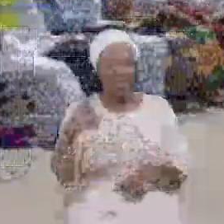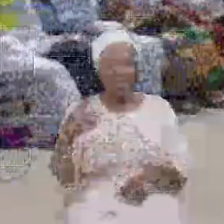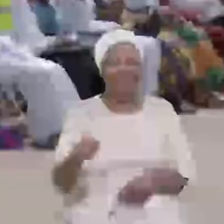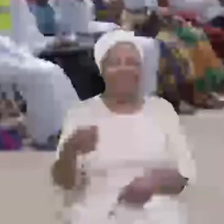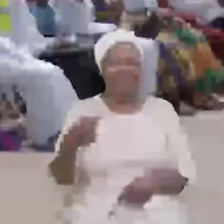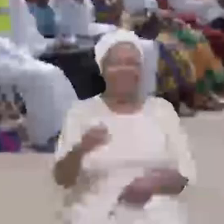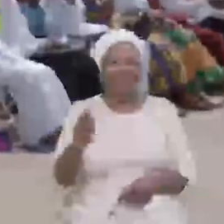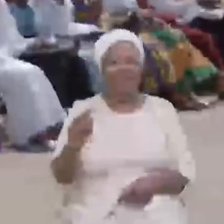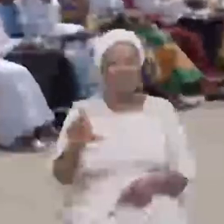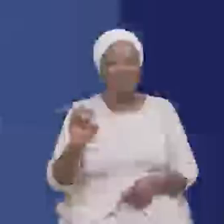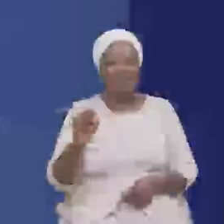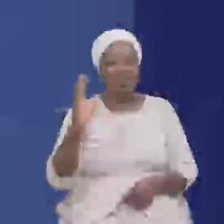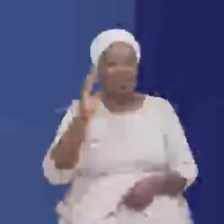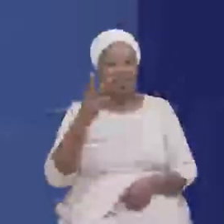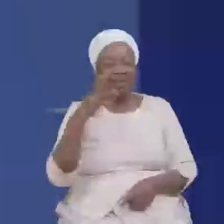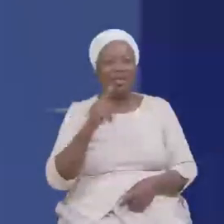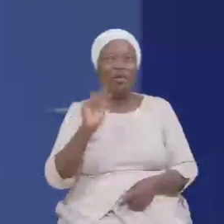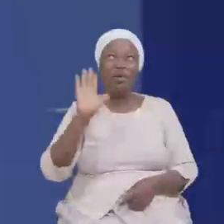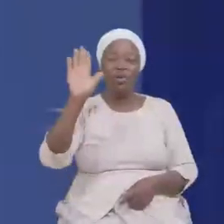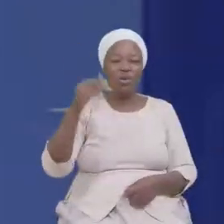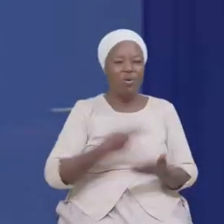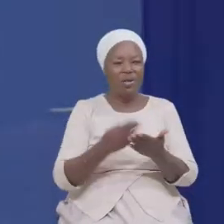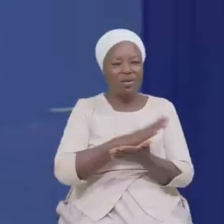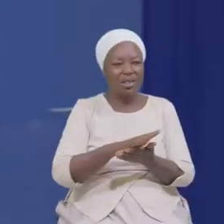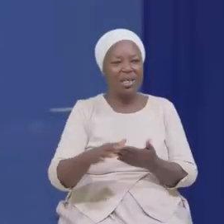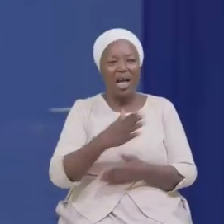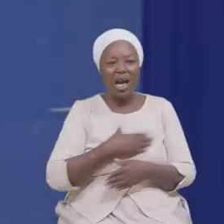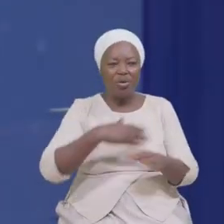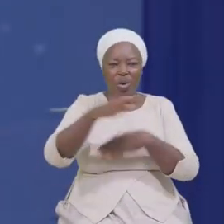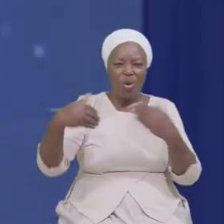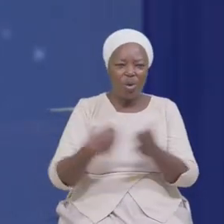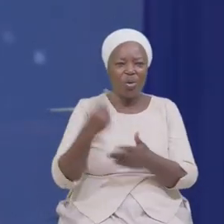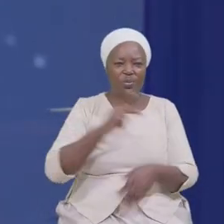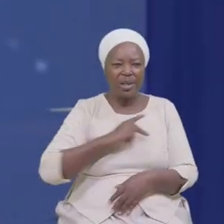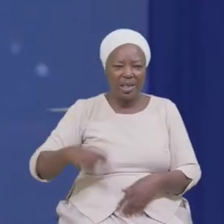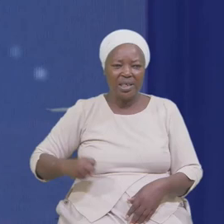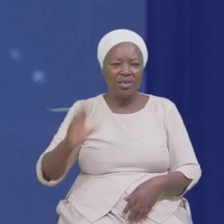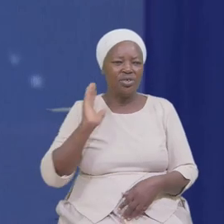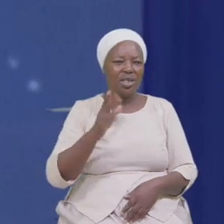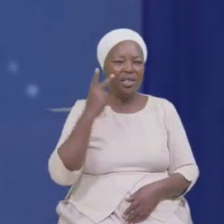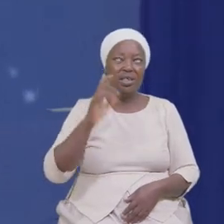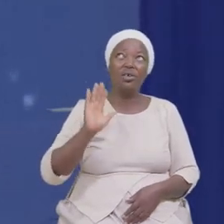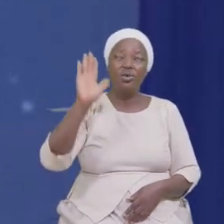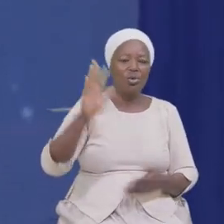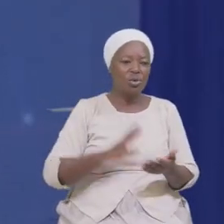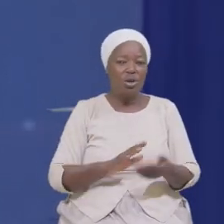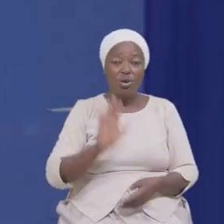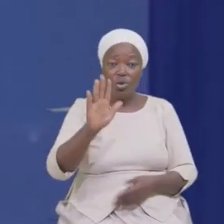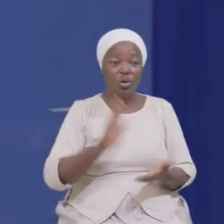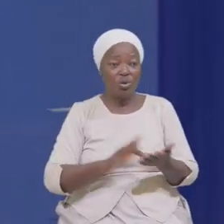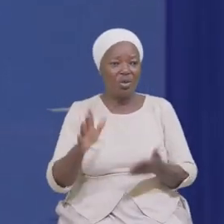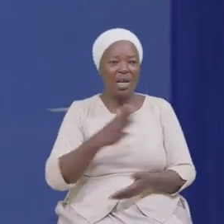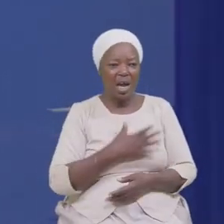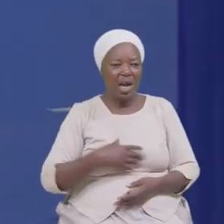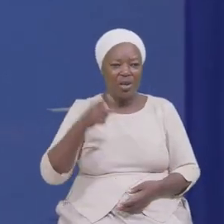thy righteousness, and all the kings shall see thy glory, and thou shalt be